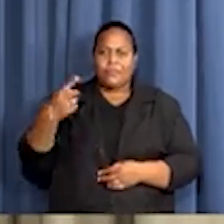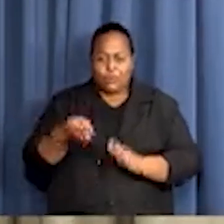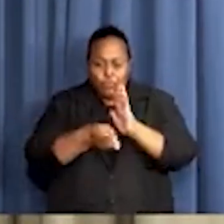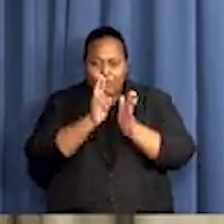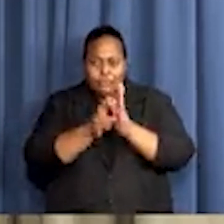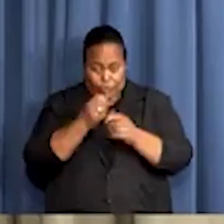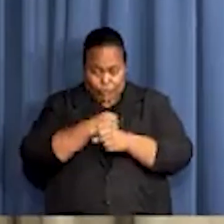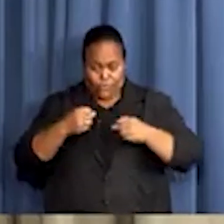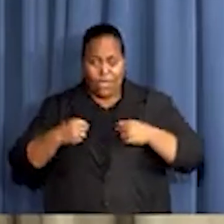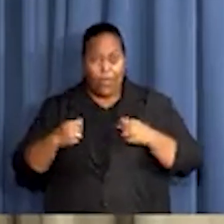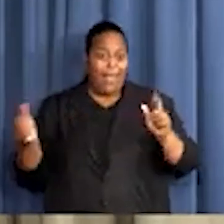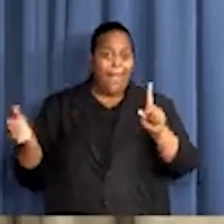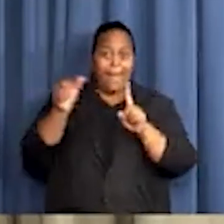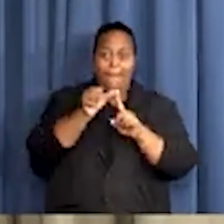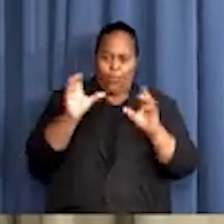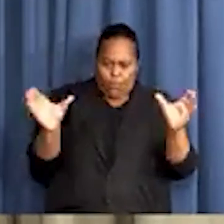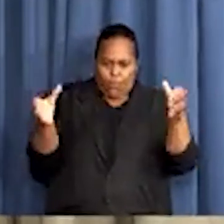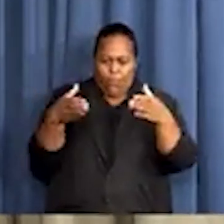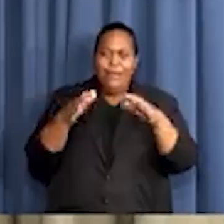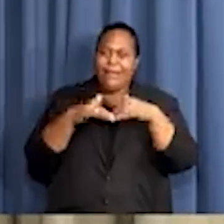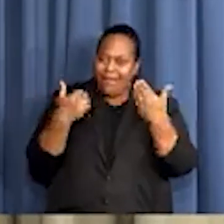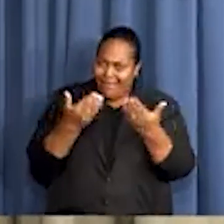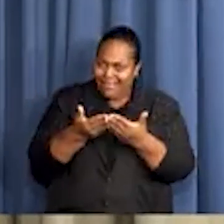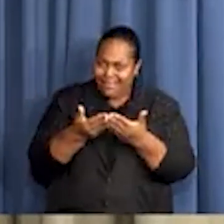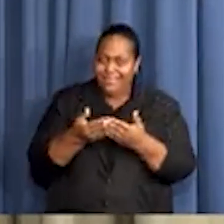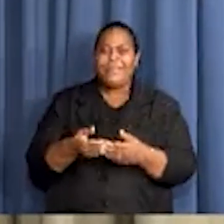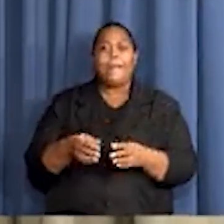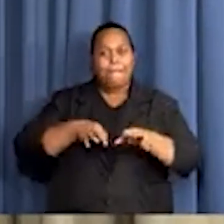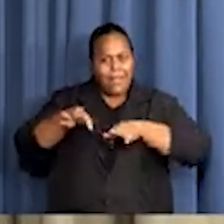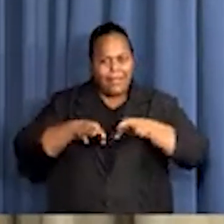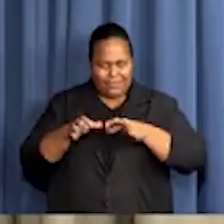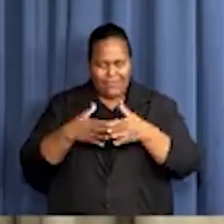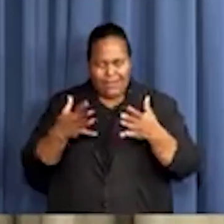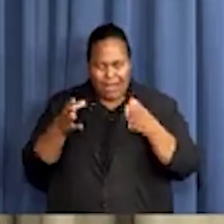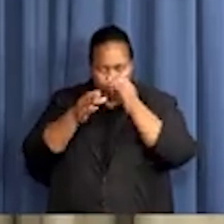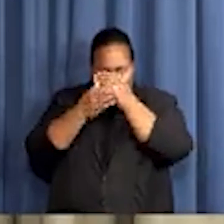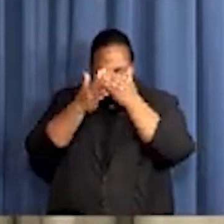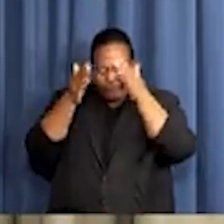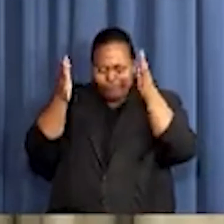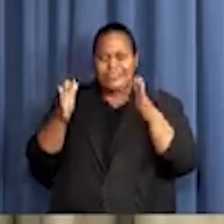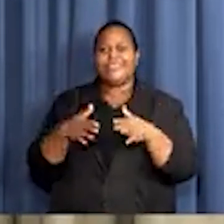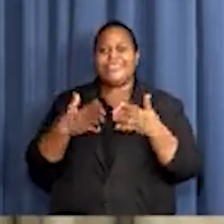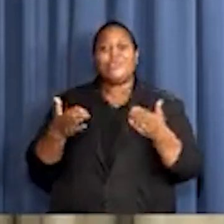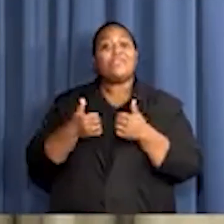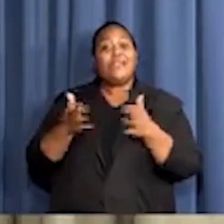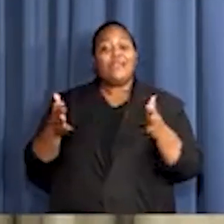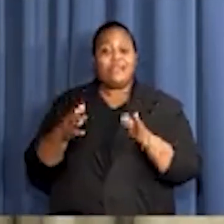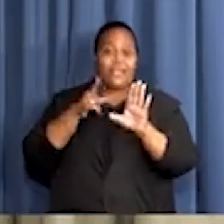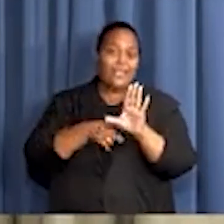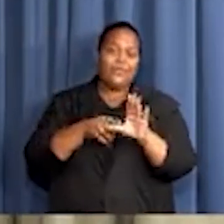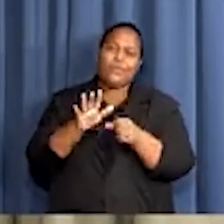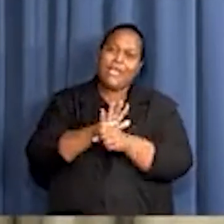our collective aims, plans have been taking shape since the start of the year for creating